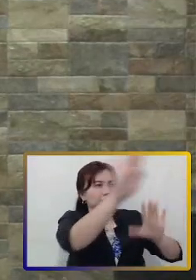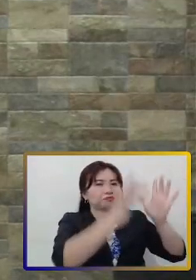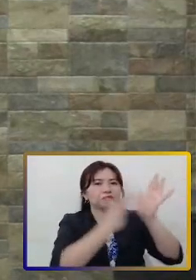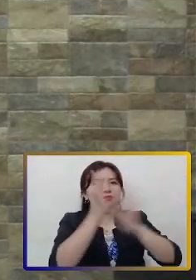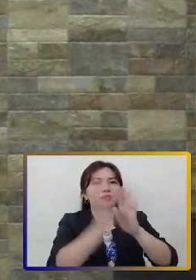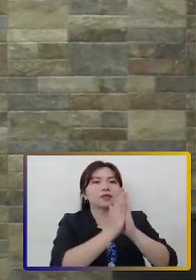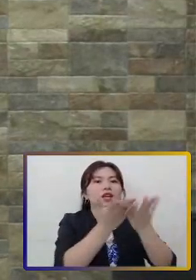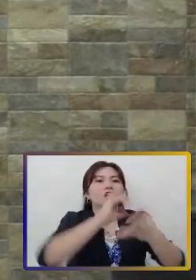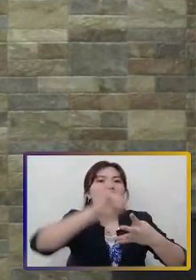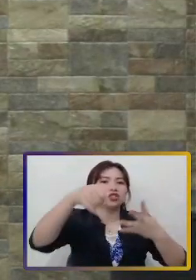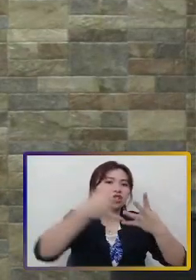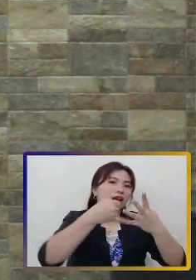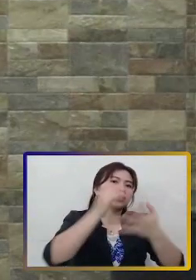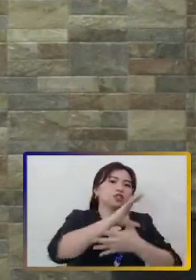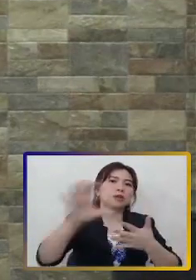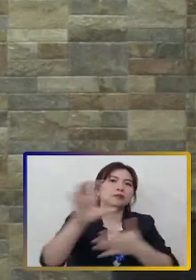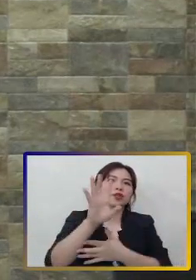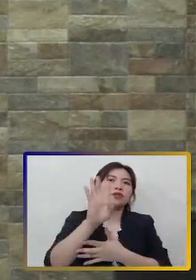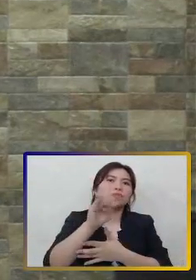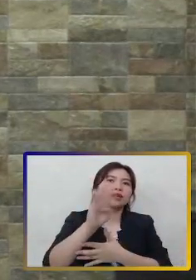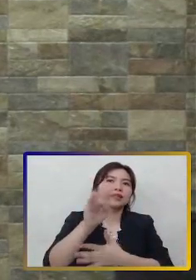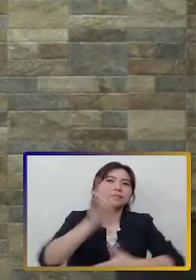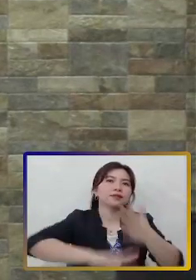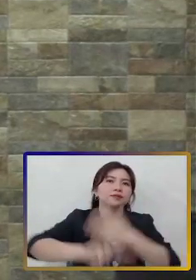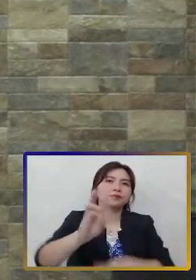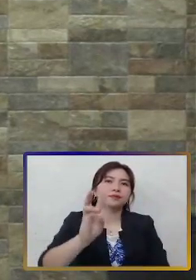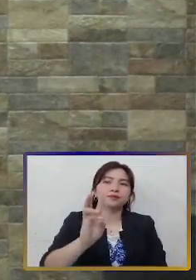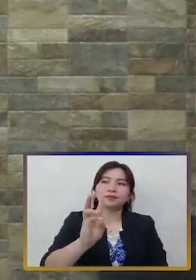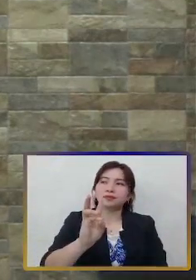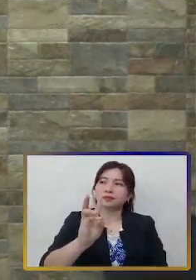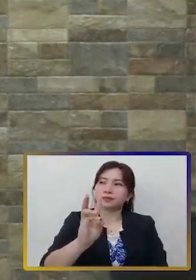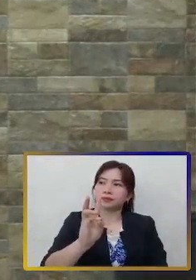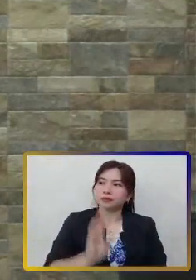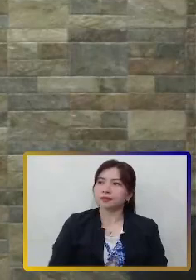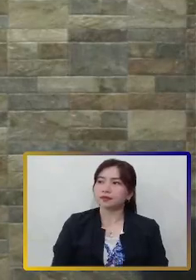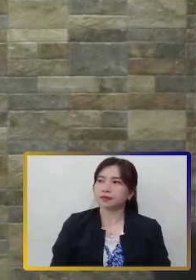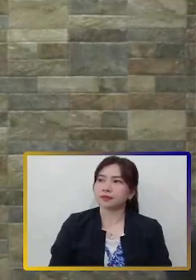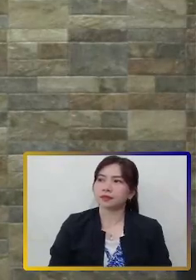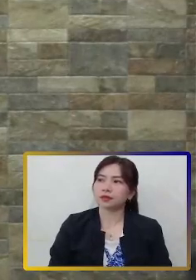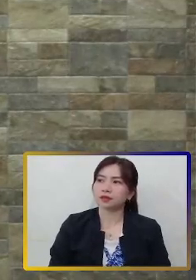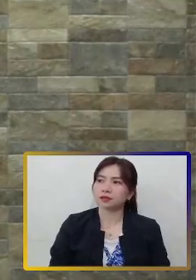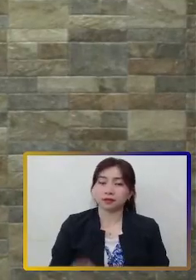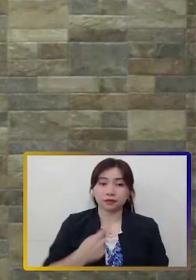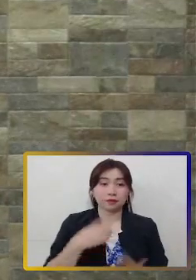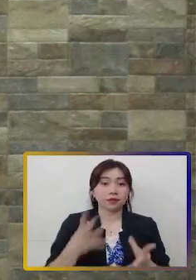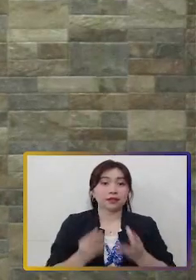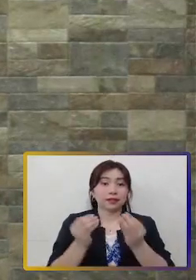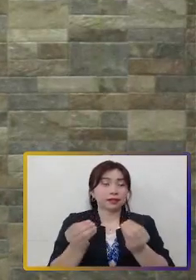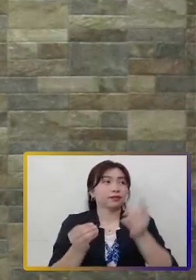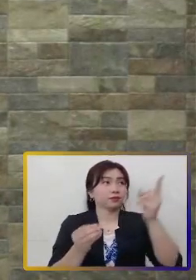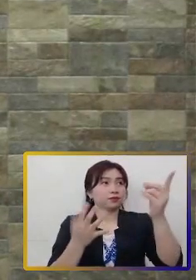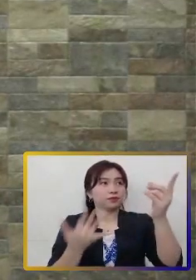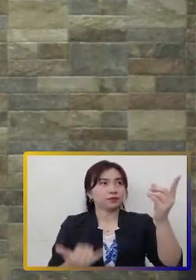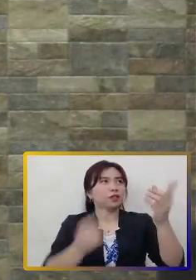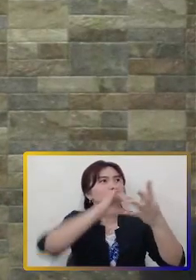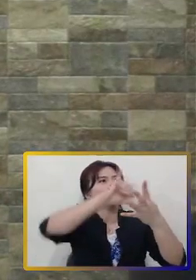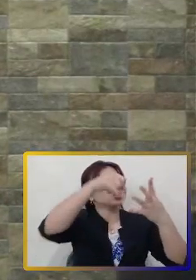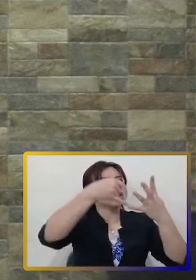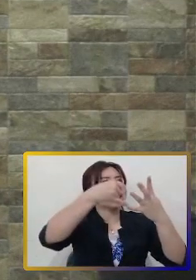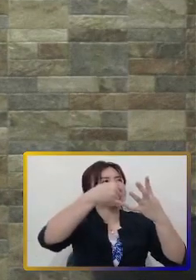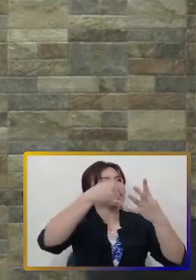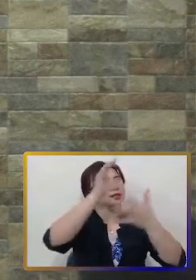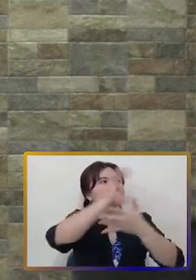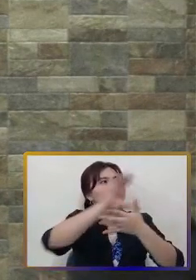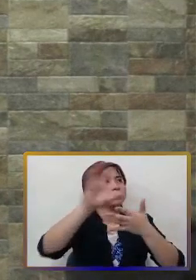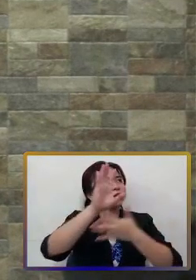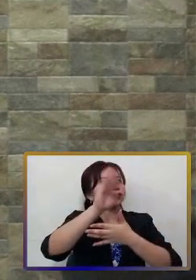number 6 I'm going to give you an expository